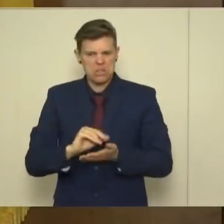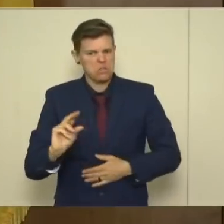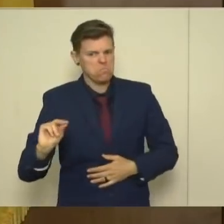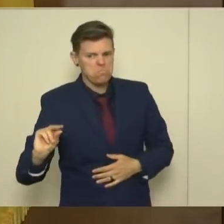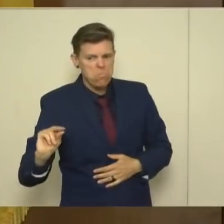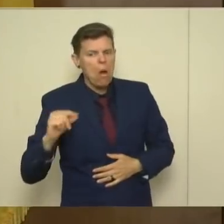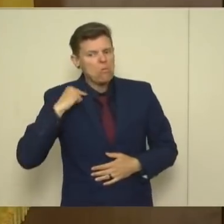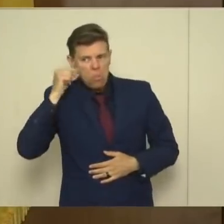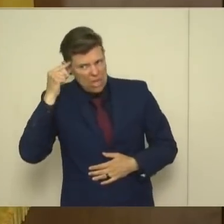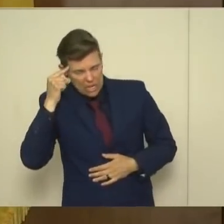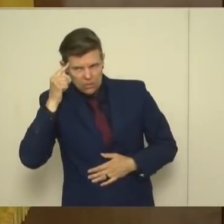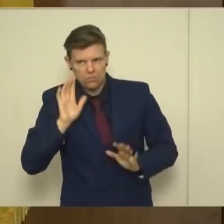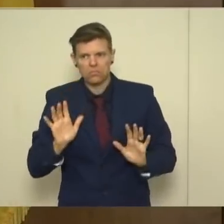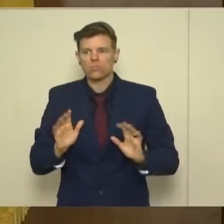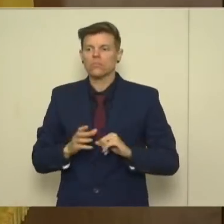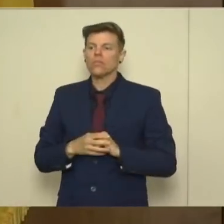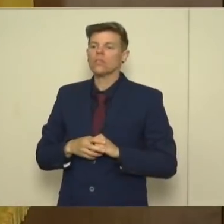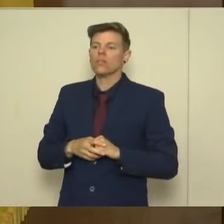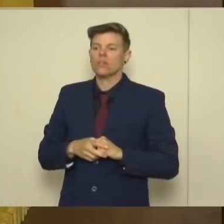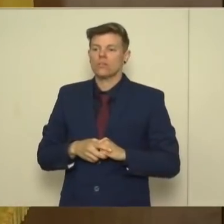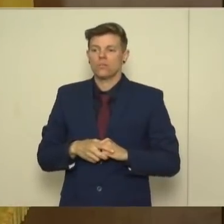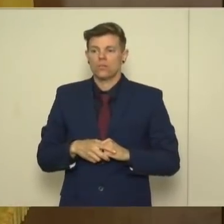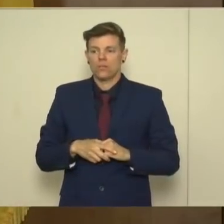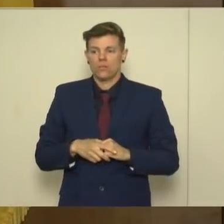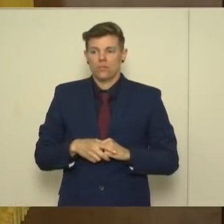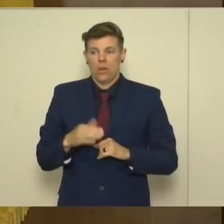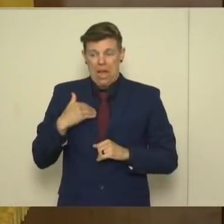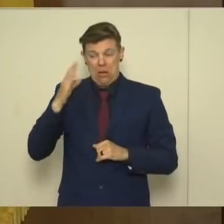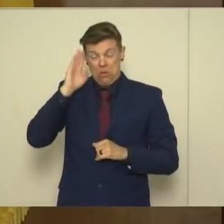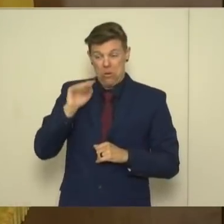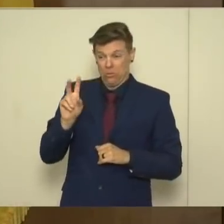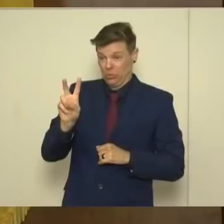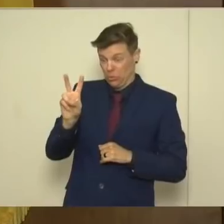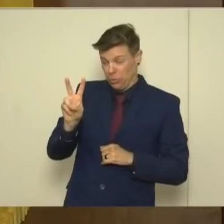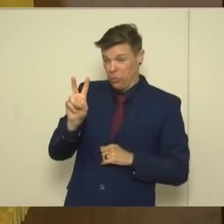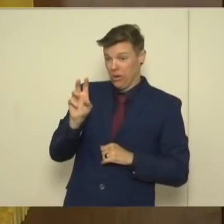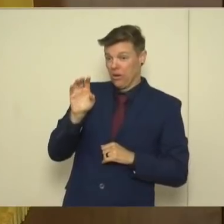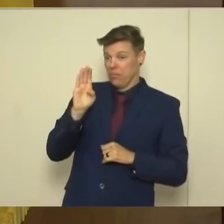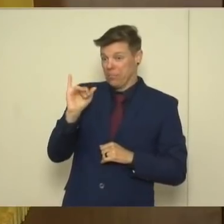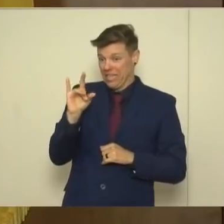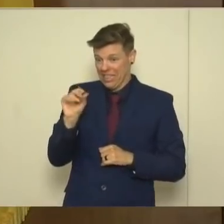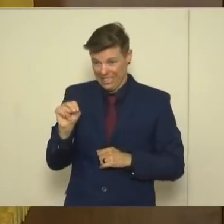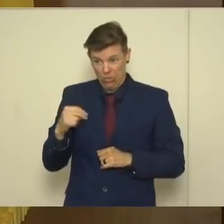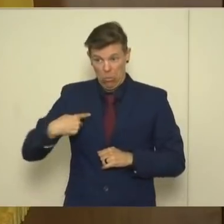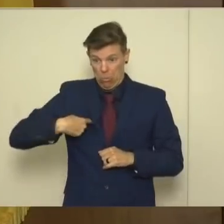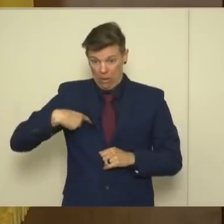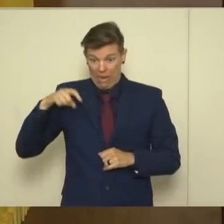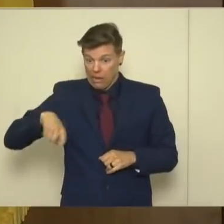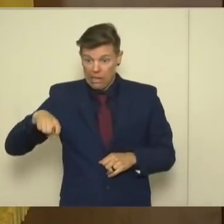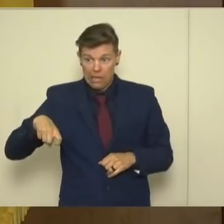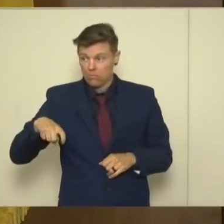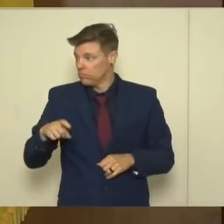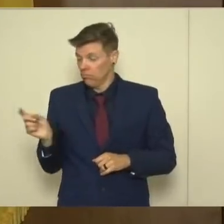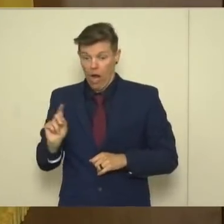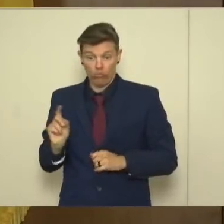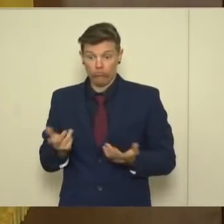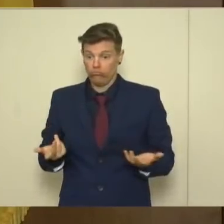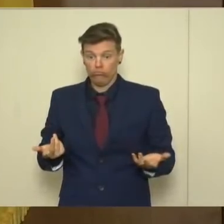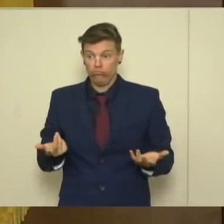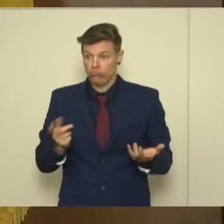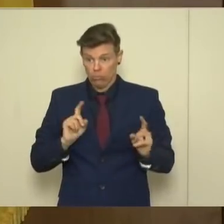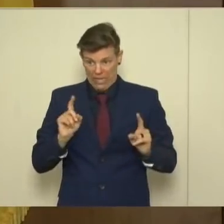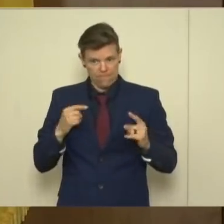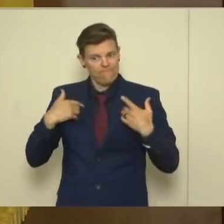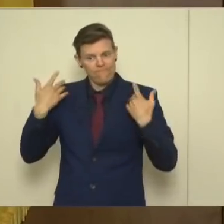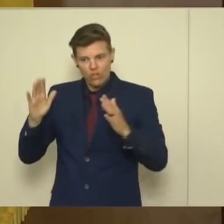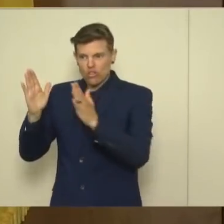$2 billion hole that we could be potentially facing in the state. We've asked all of state government to